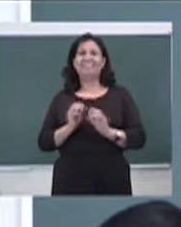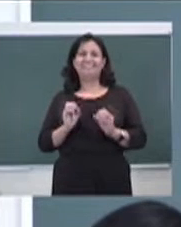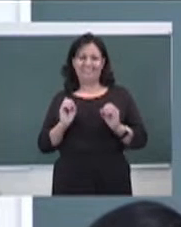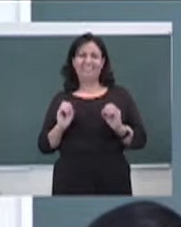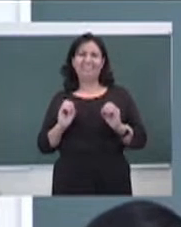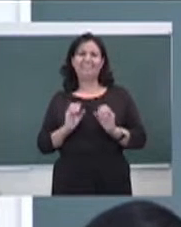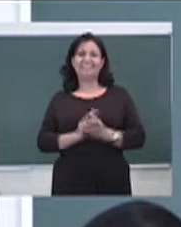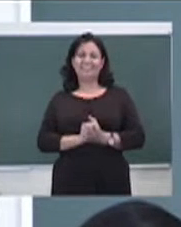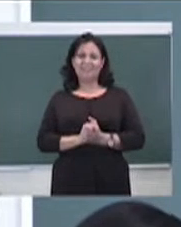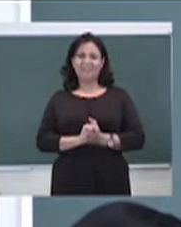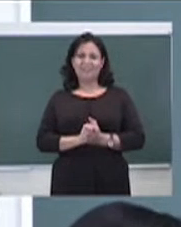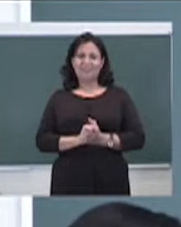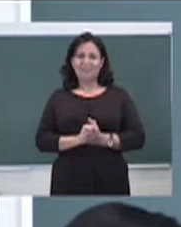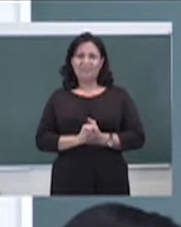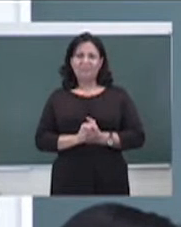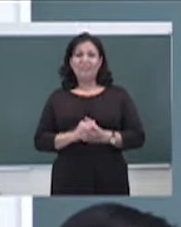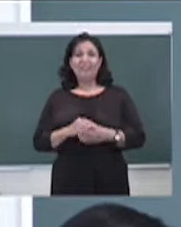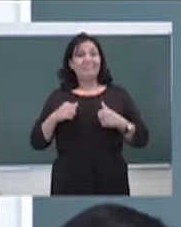Very good.